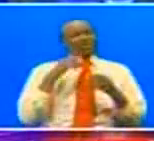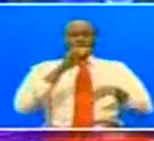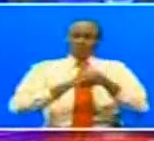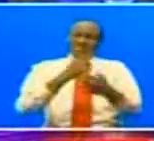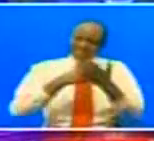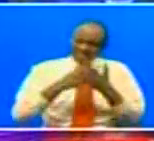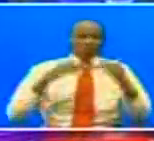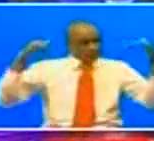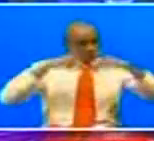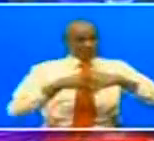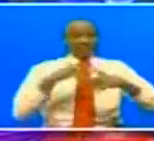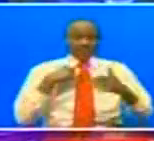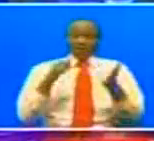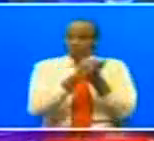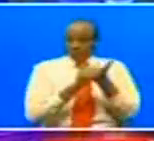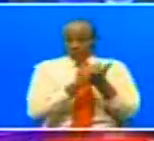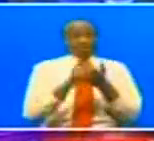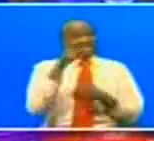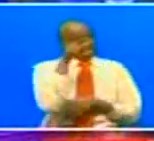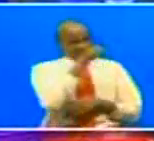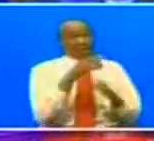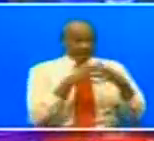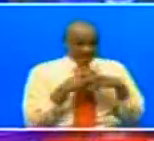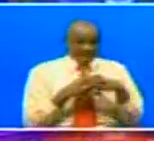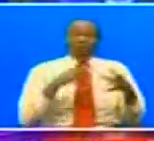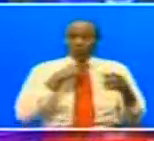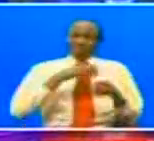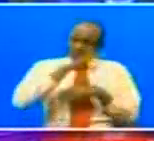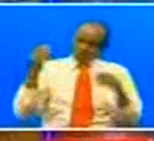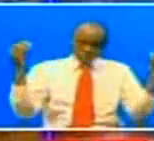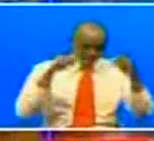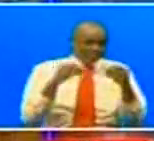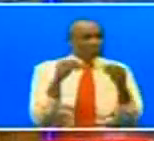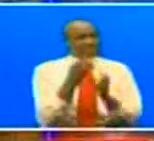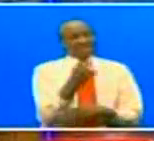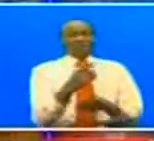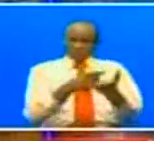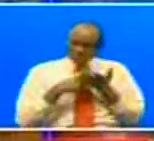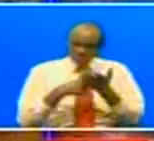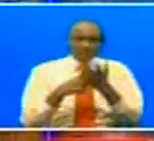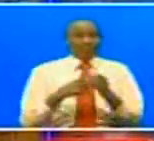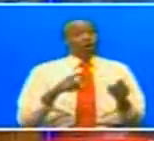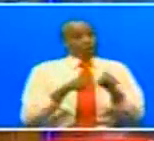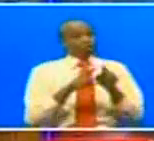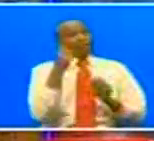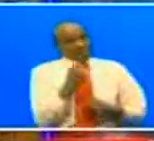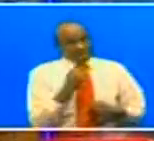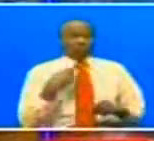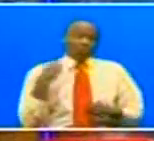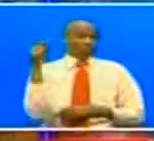big conference in Washington that we were all involved in. The government is planning another very important conference at the end of May. We will all be part of